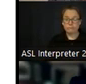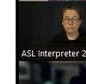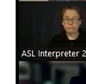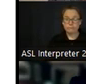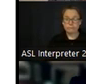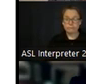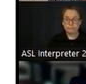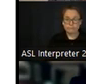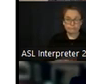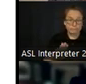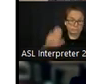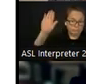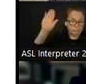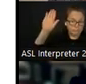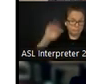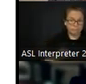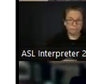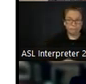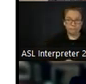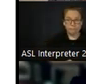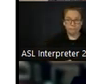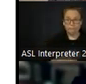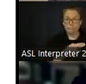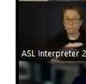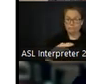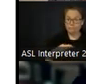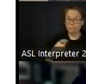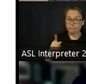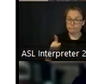Okay, I see a hand raised. Staff?